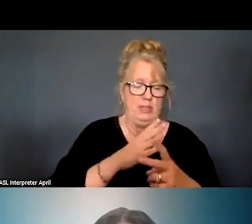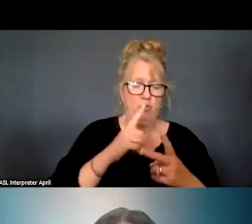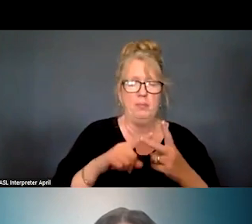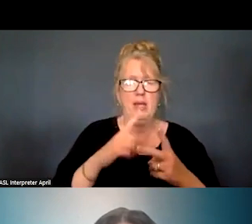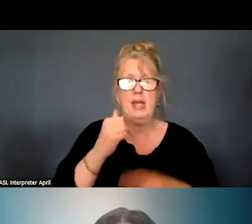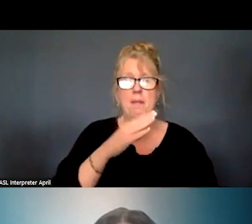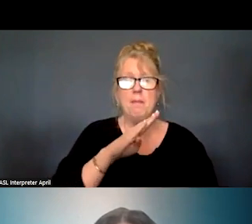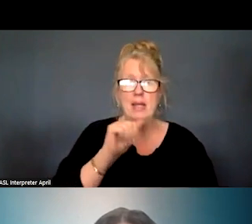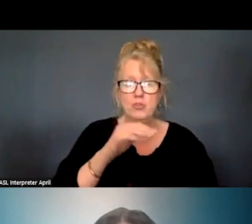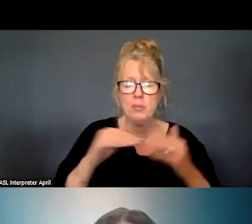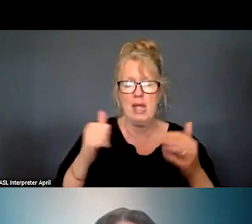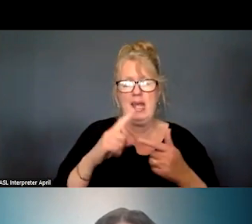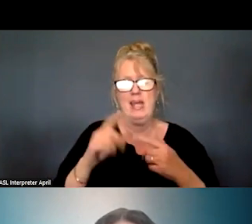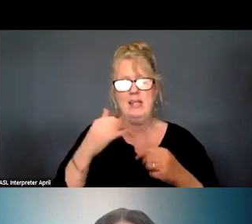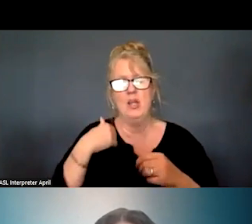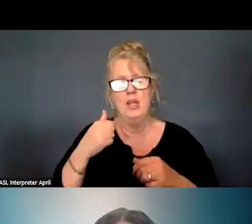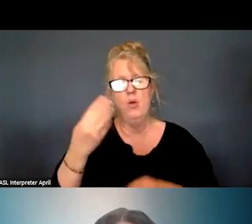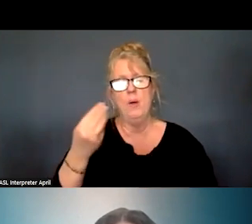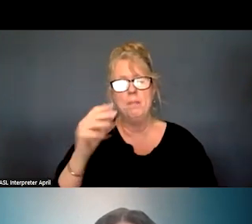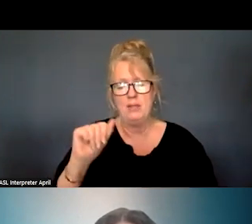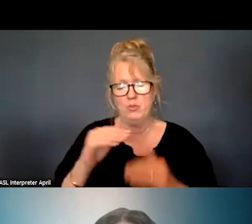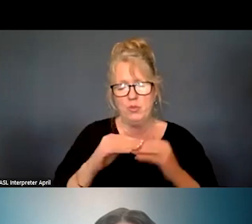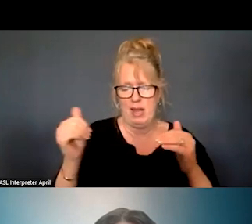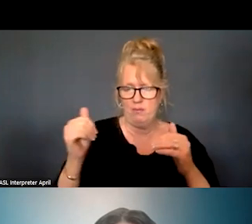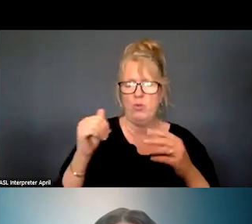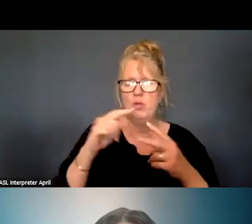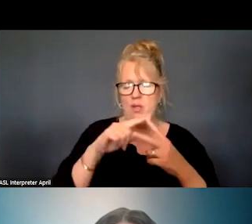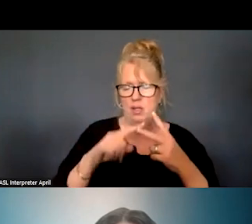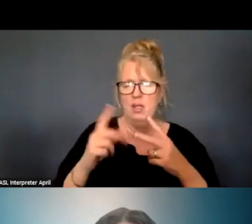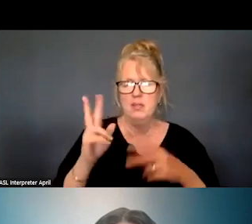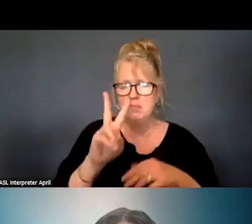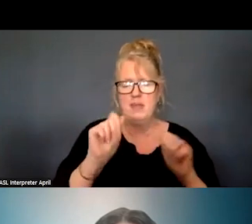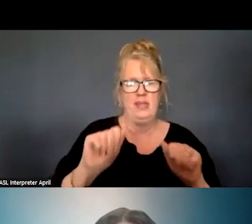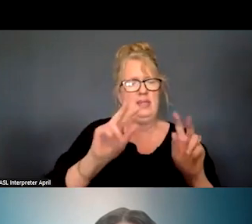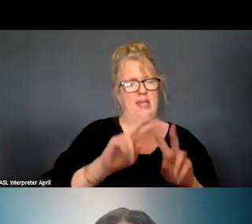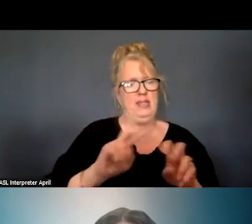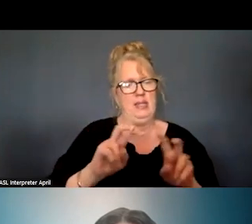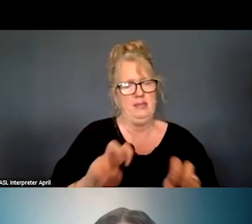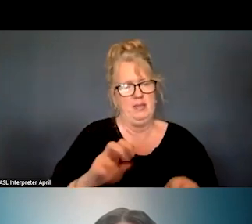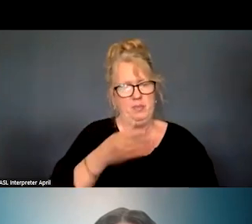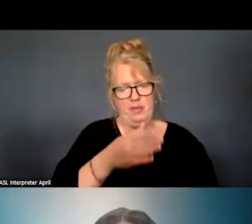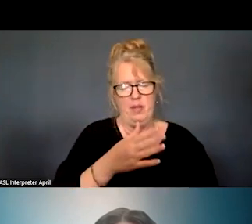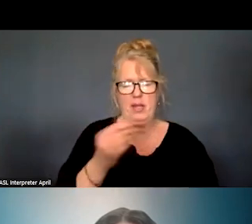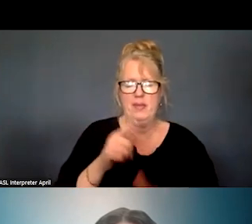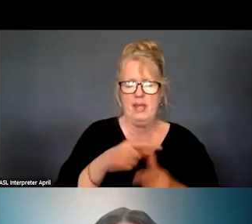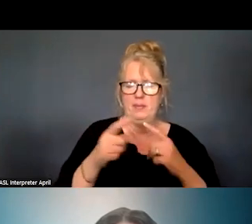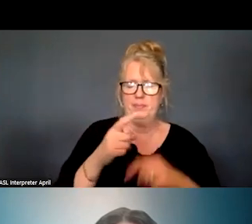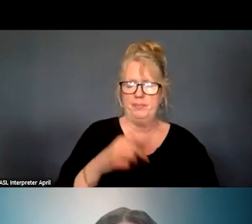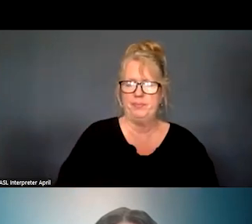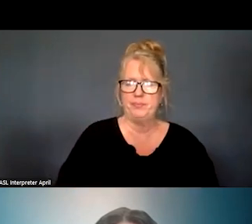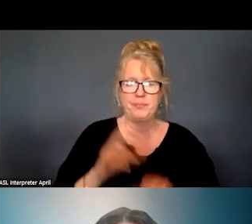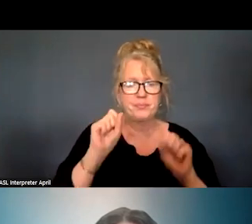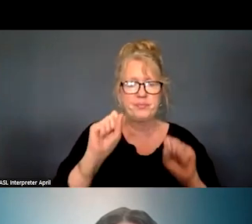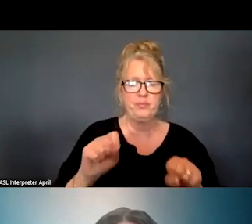level, and a licensed clinician or a master's level clinician, and they can do an assessment on scene. They are capable